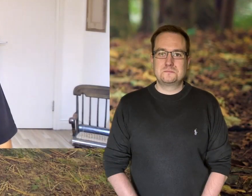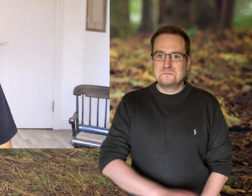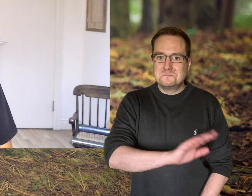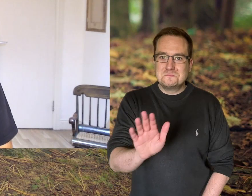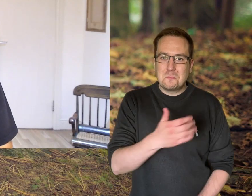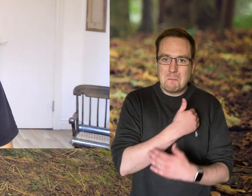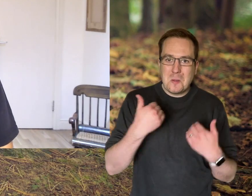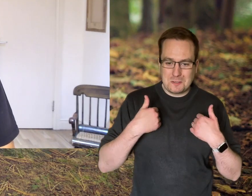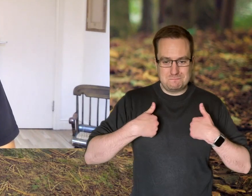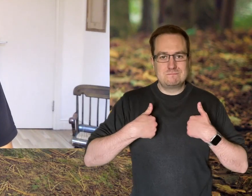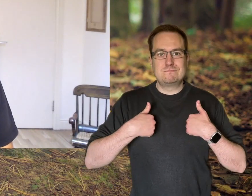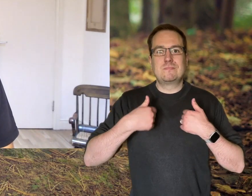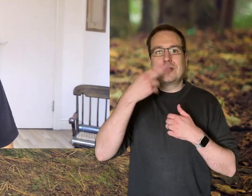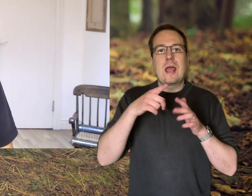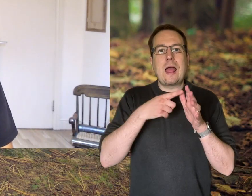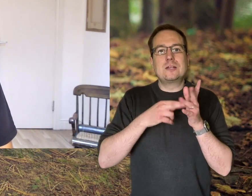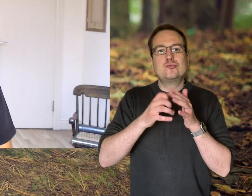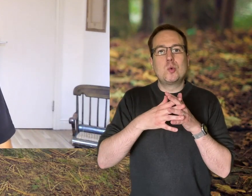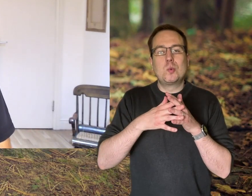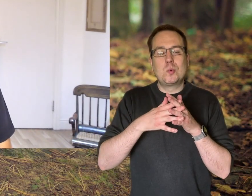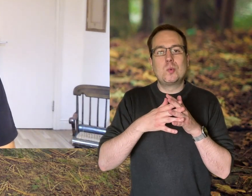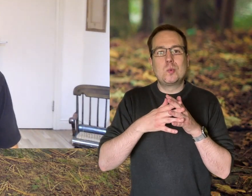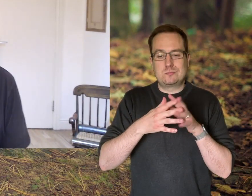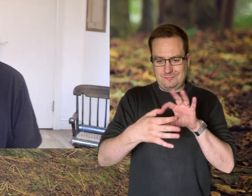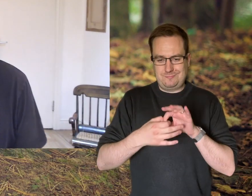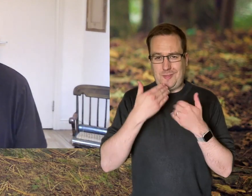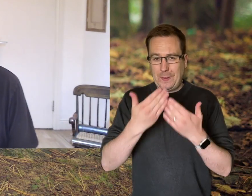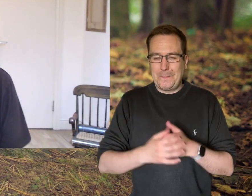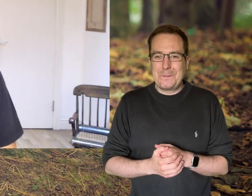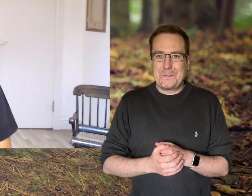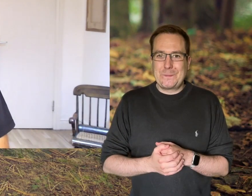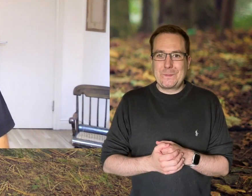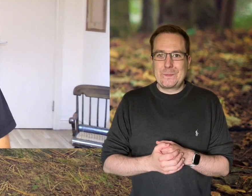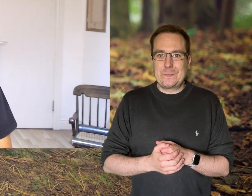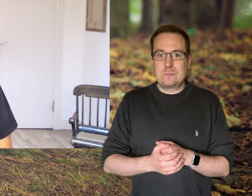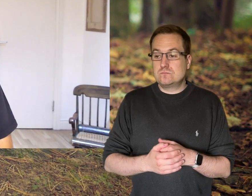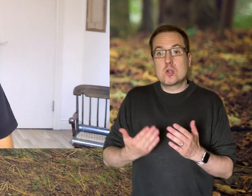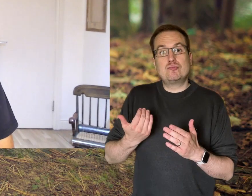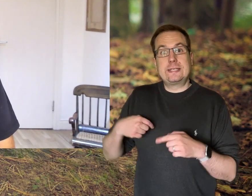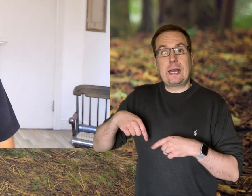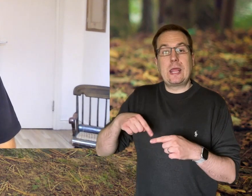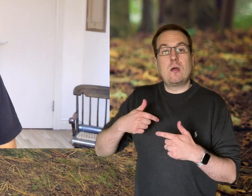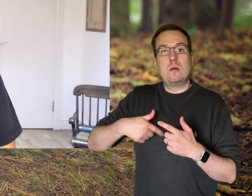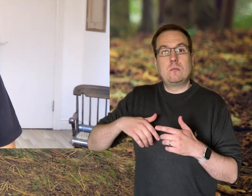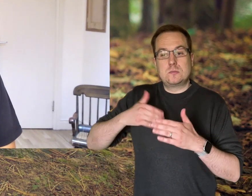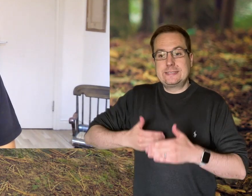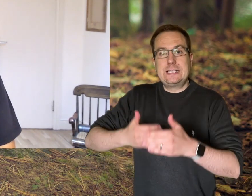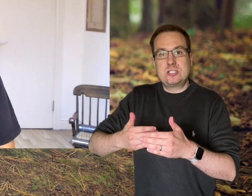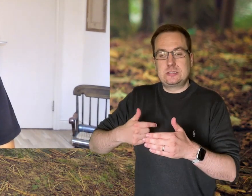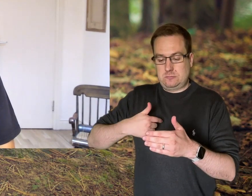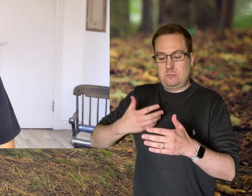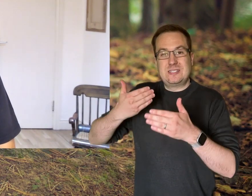Good morning, I'm Andrew, thanks for joining us. We're going to continue with our series this morning looking at Paul's letter